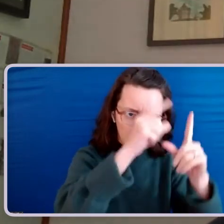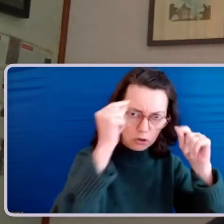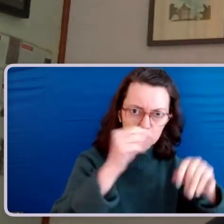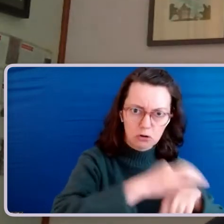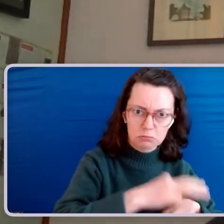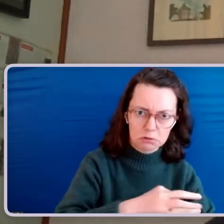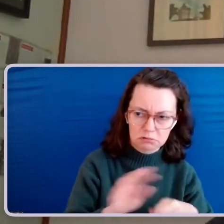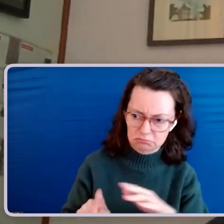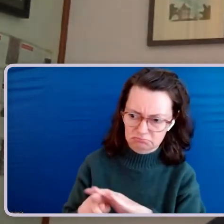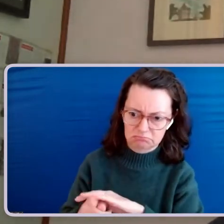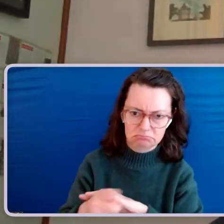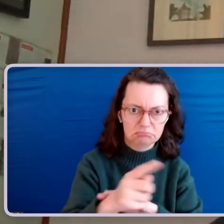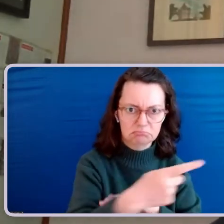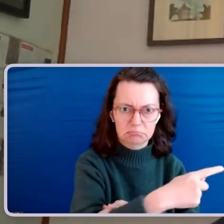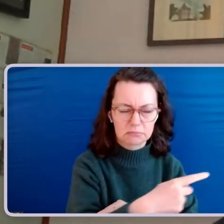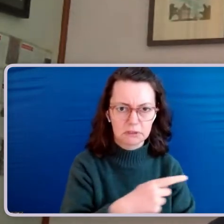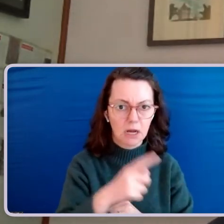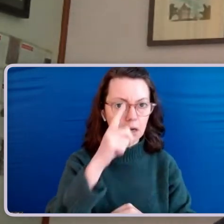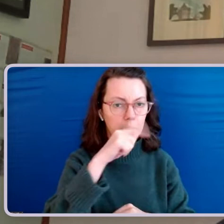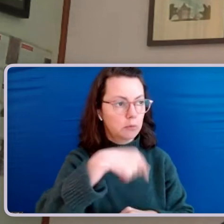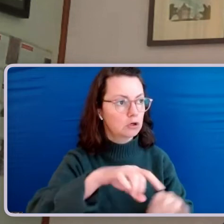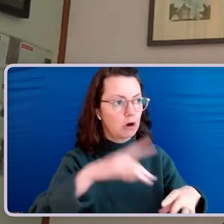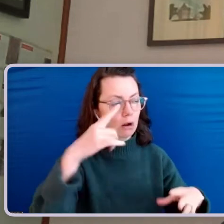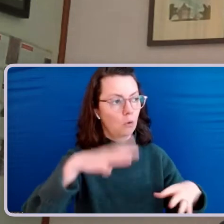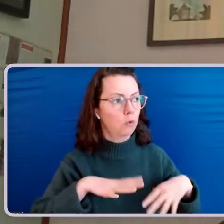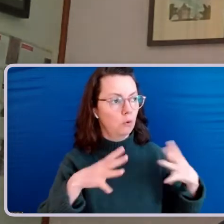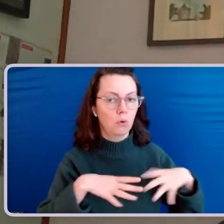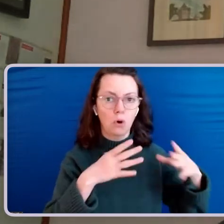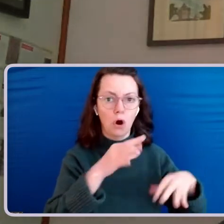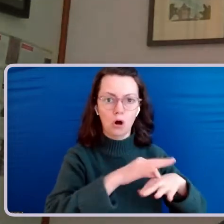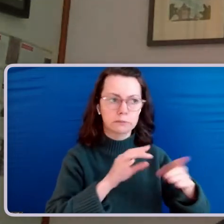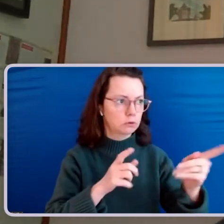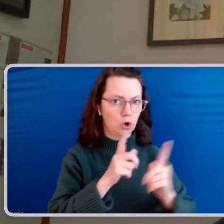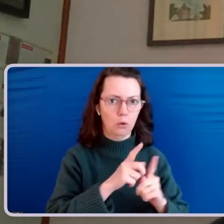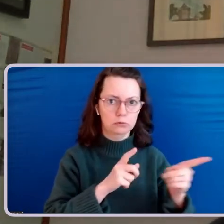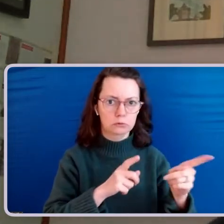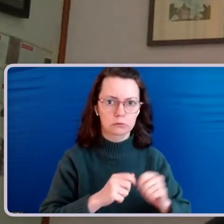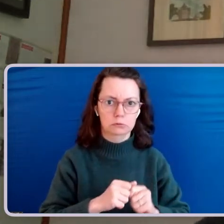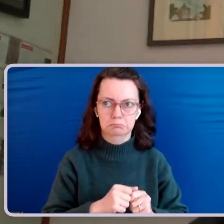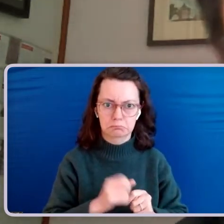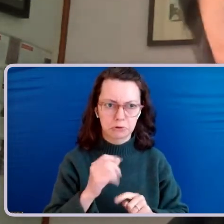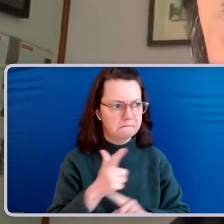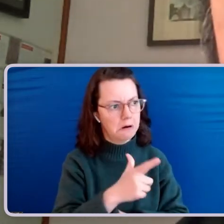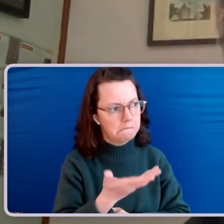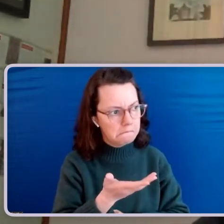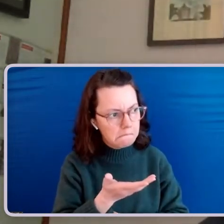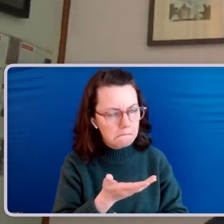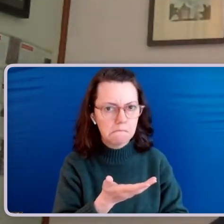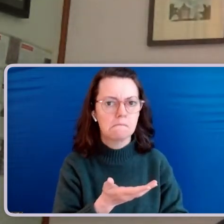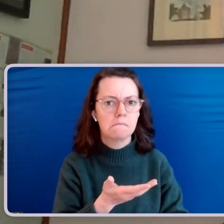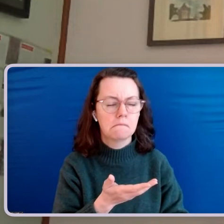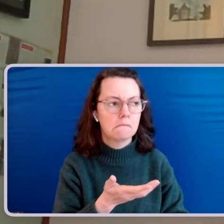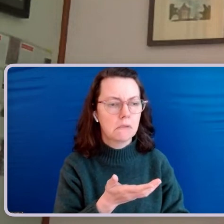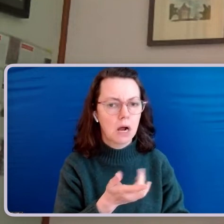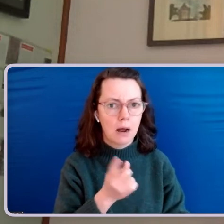inbuilt understanding of how to deal with systems which don't work or fail to live